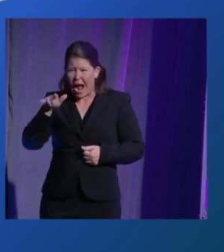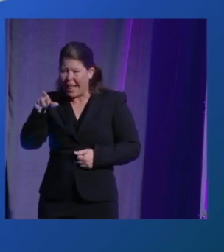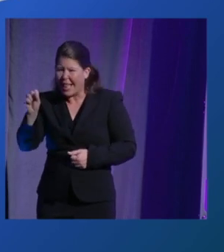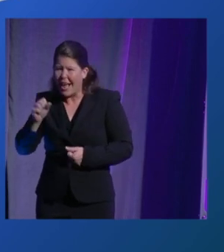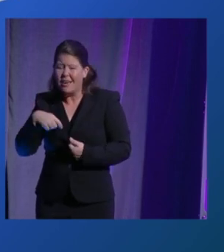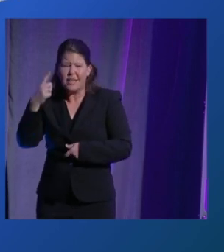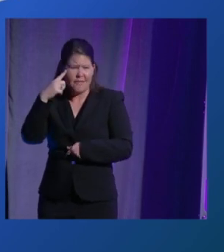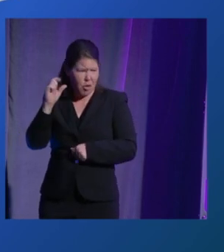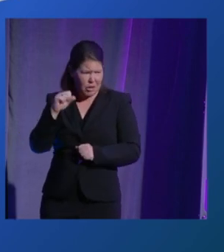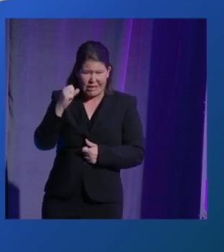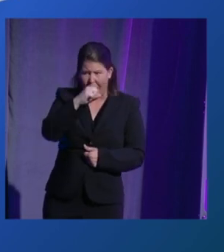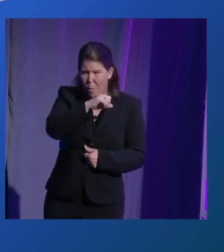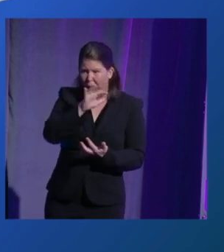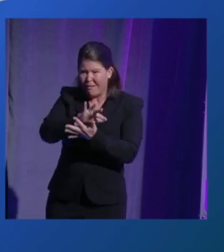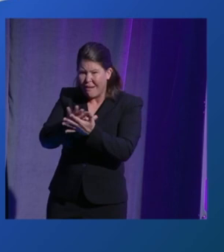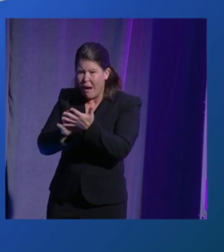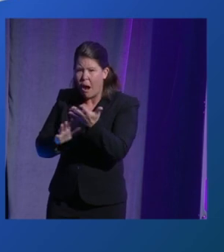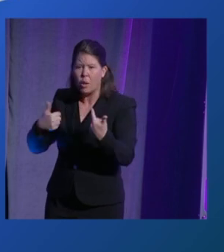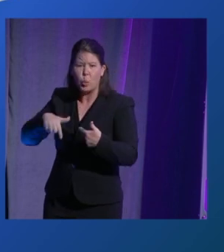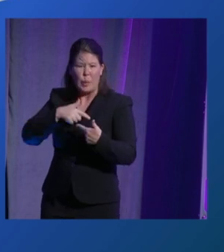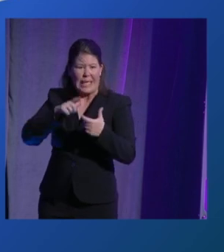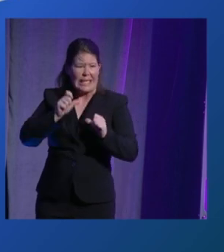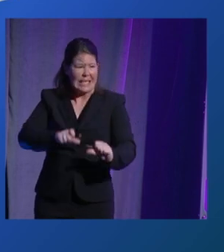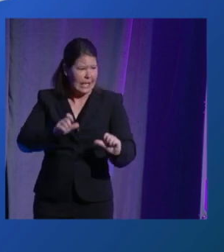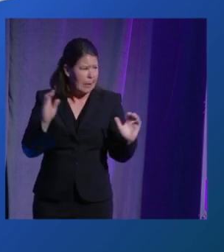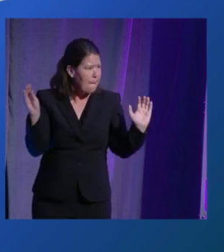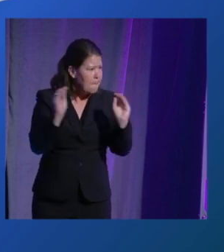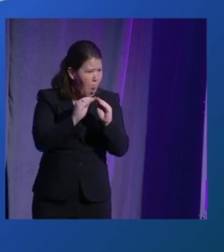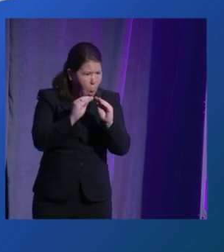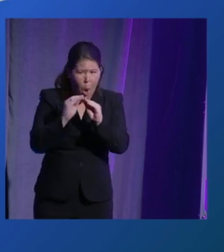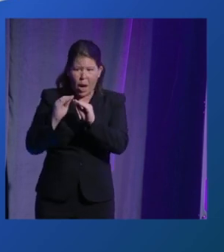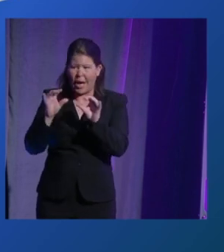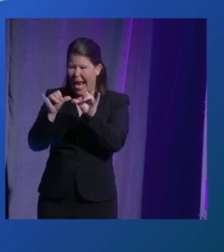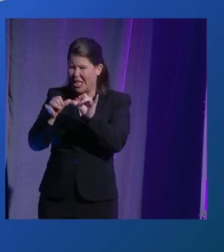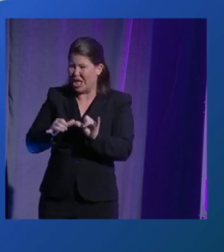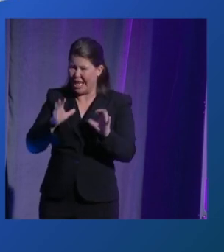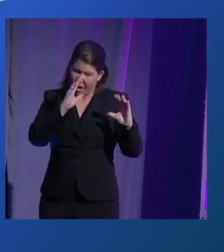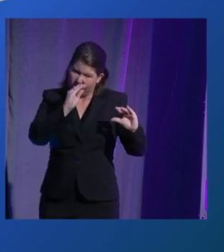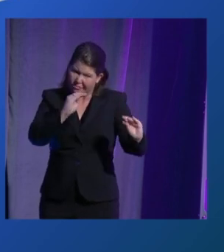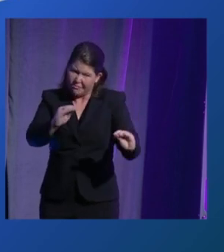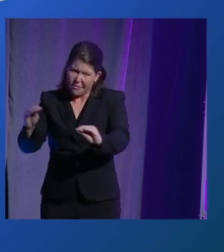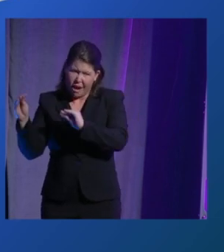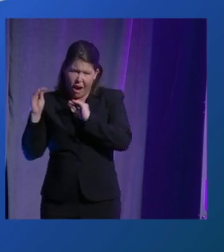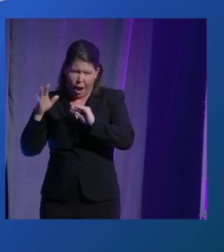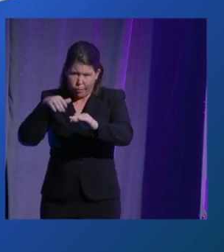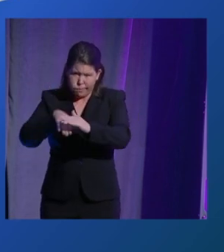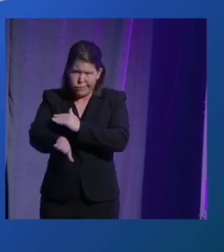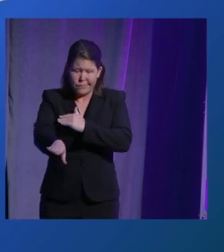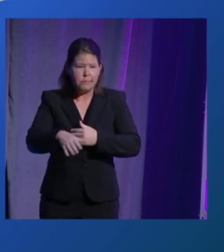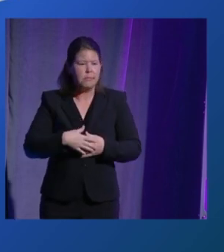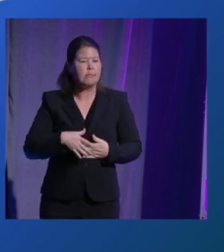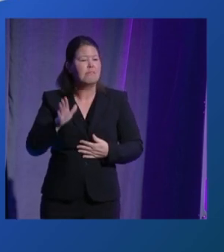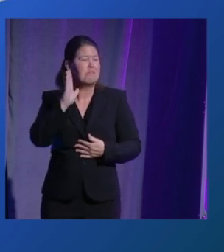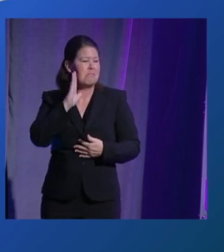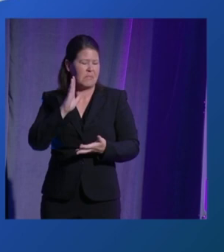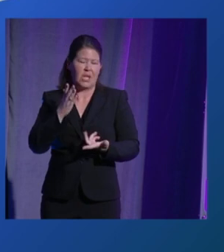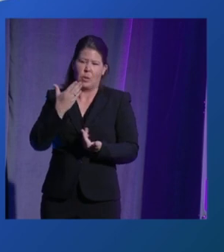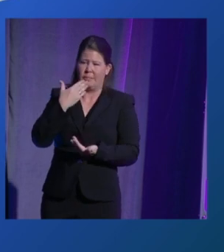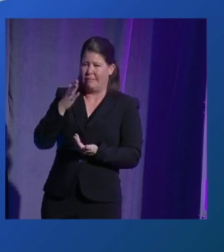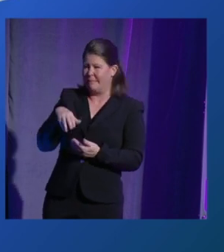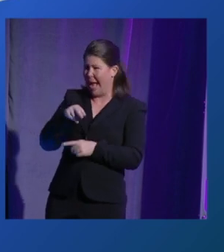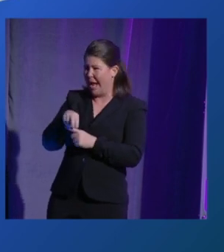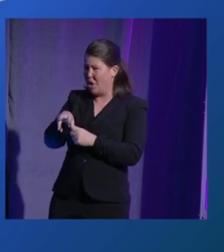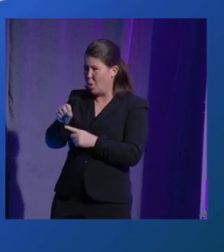challenge we need to produce more engineers and the really bad news and I'll pass it off back to my academic uh uh friends that